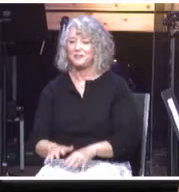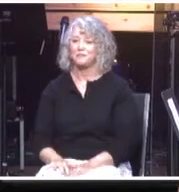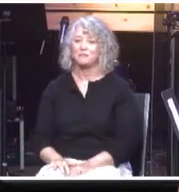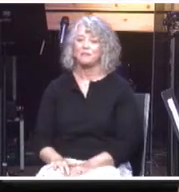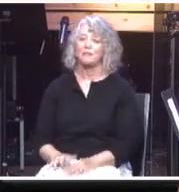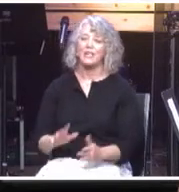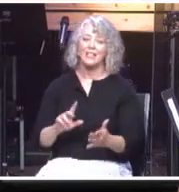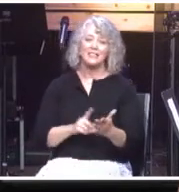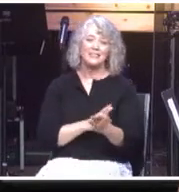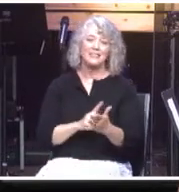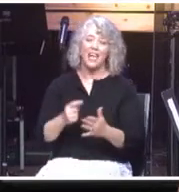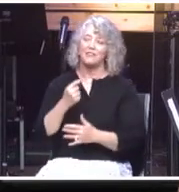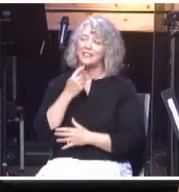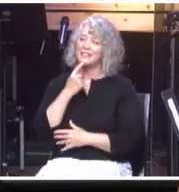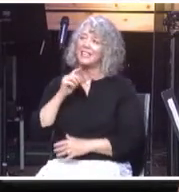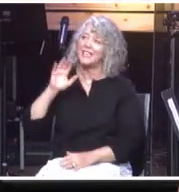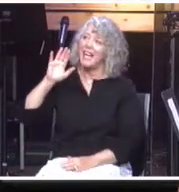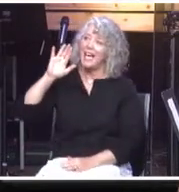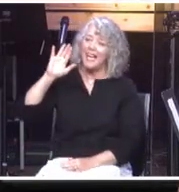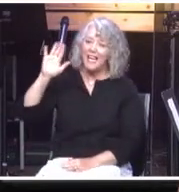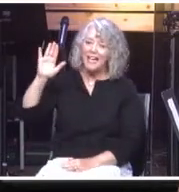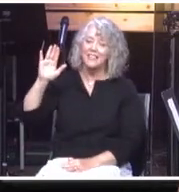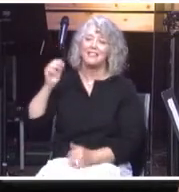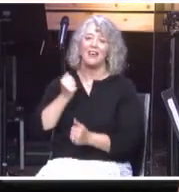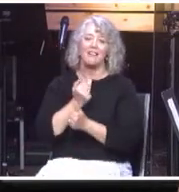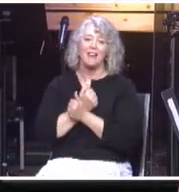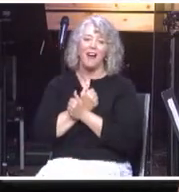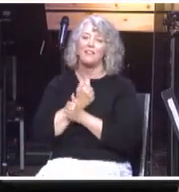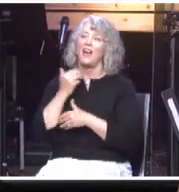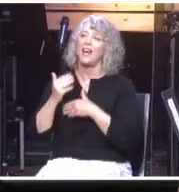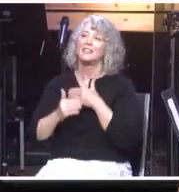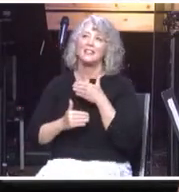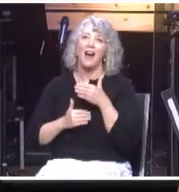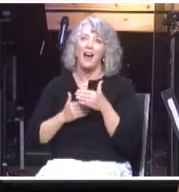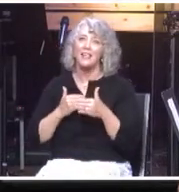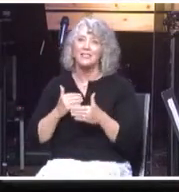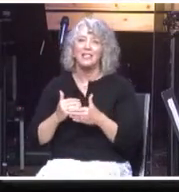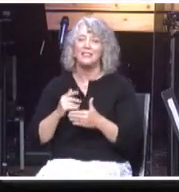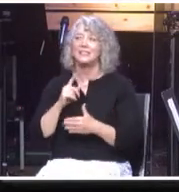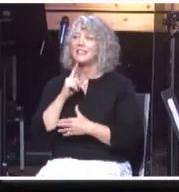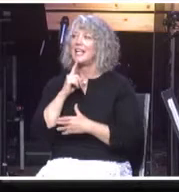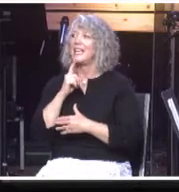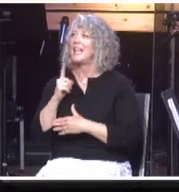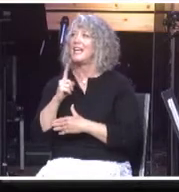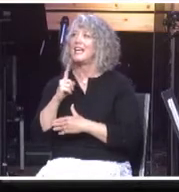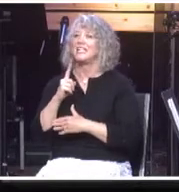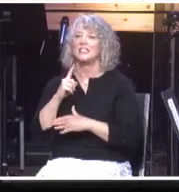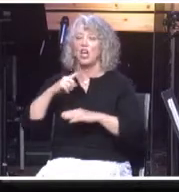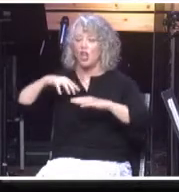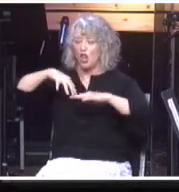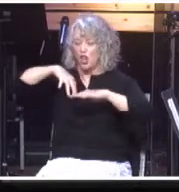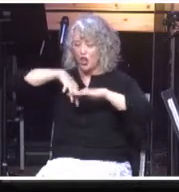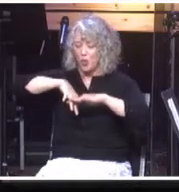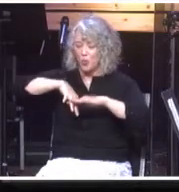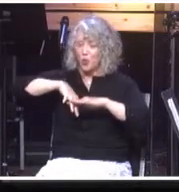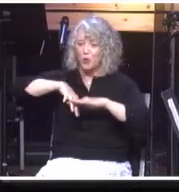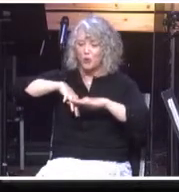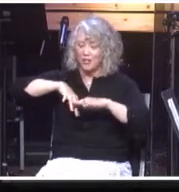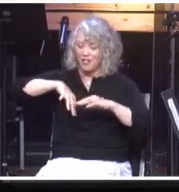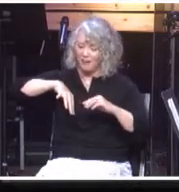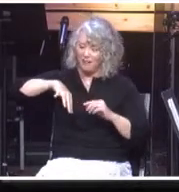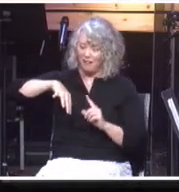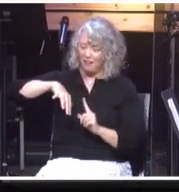which he speaks of God's love, his loving kindness, it proves to be the root, the basis for really all of God's